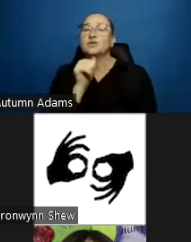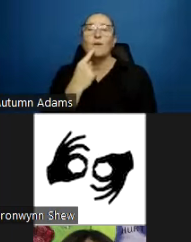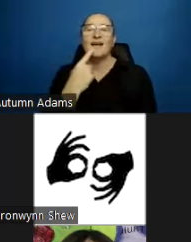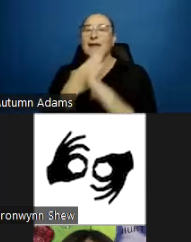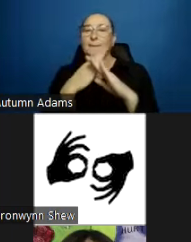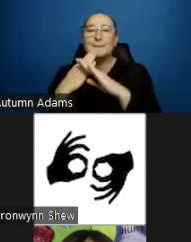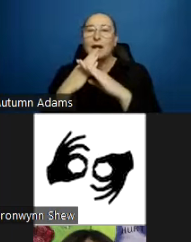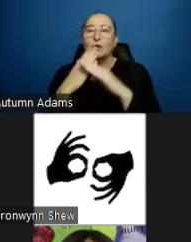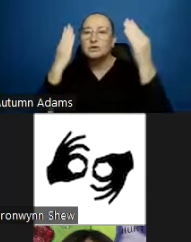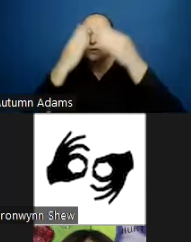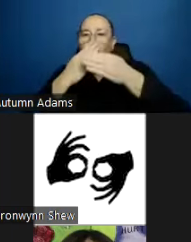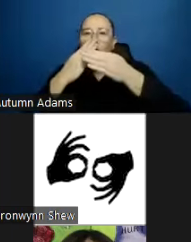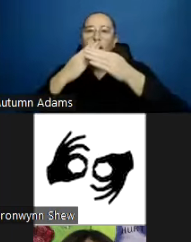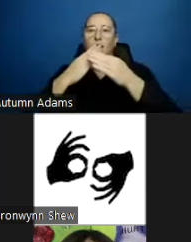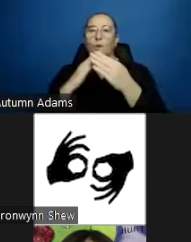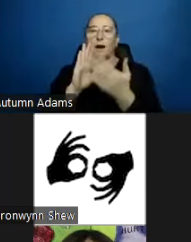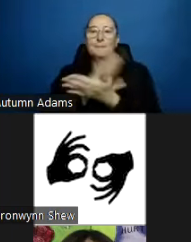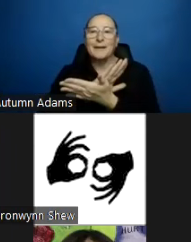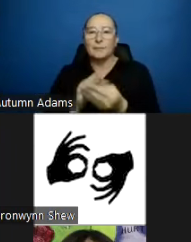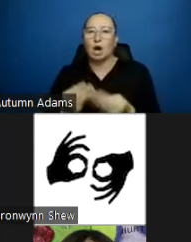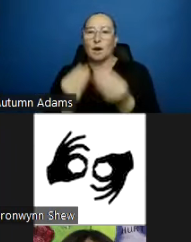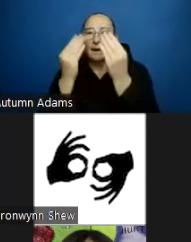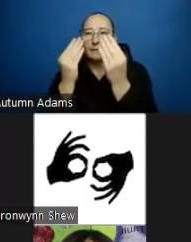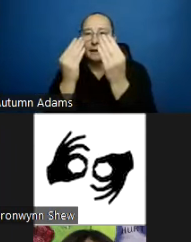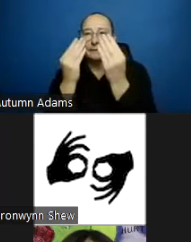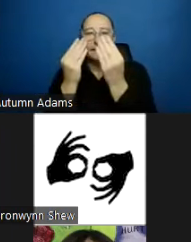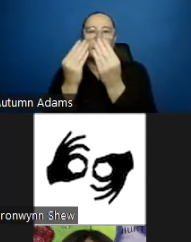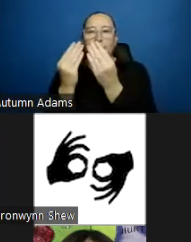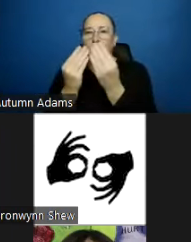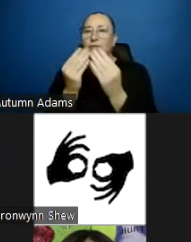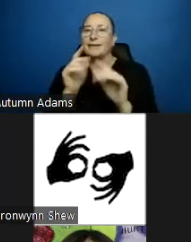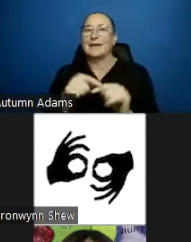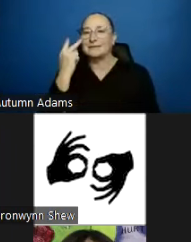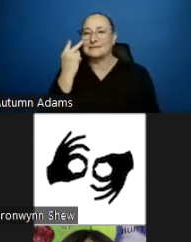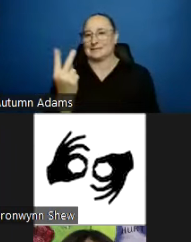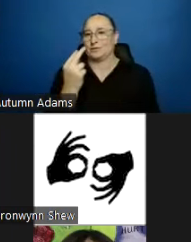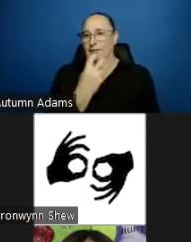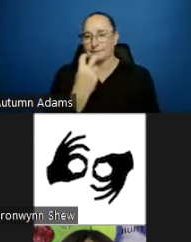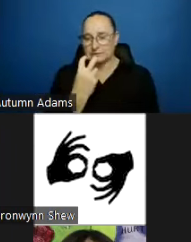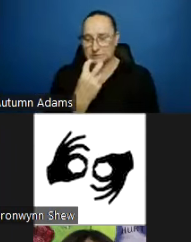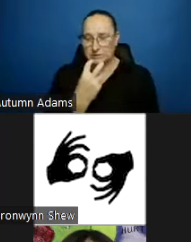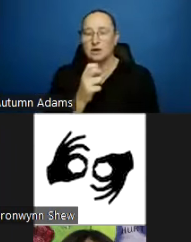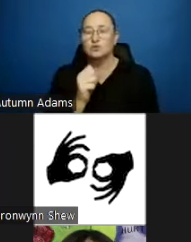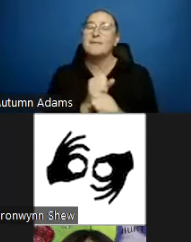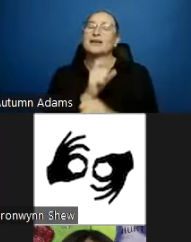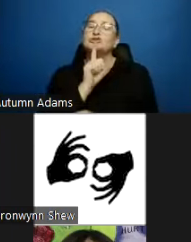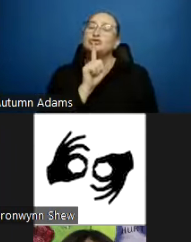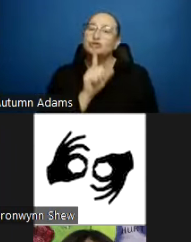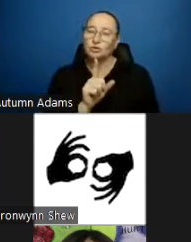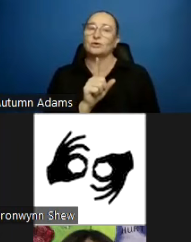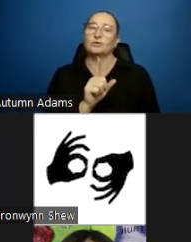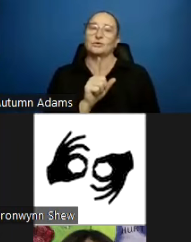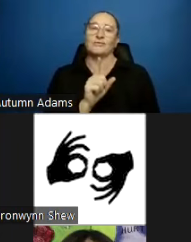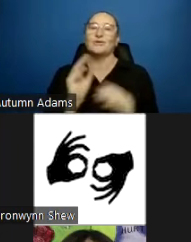be looking at a paper. It's very distracting. They're not able to see your lips. So make sure there is